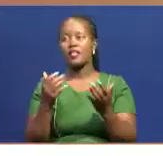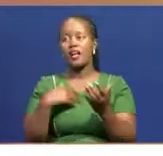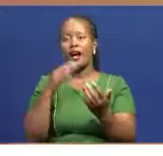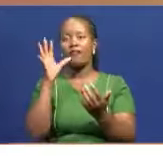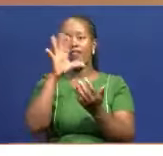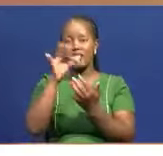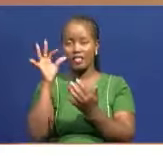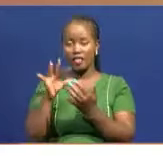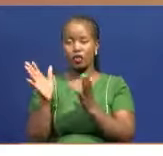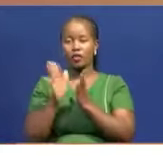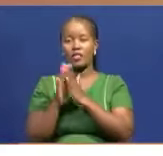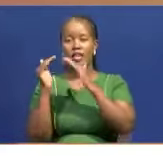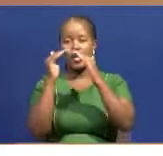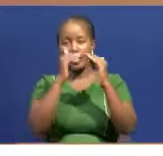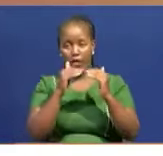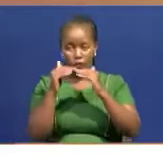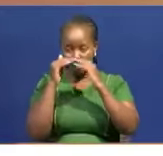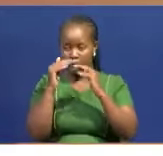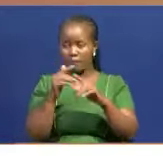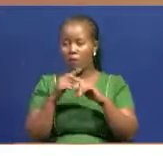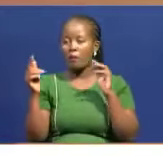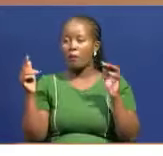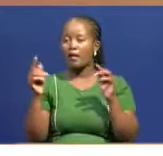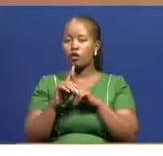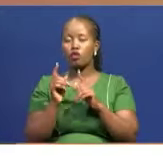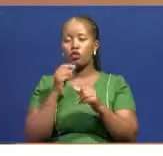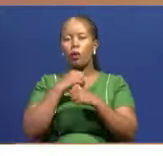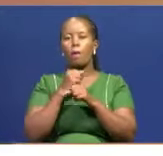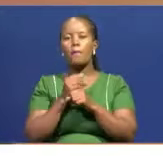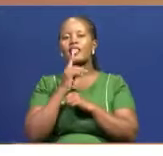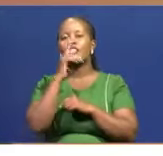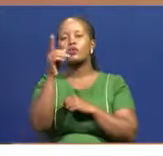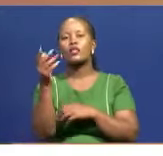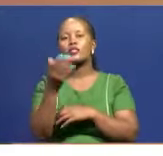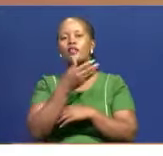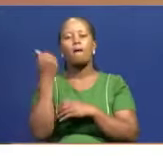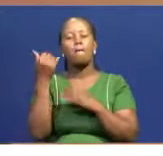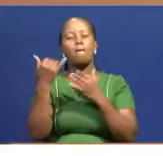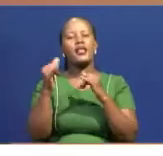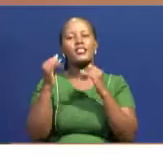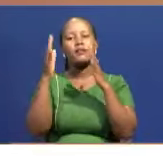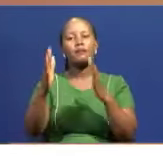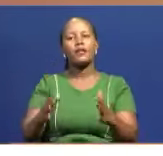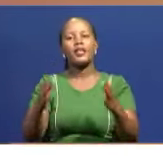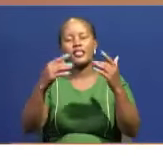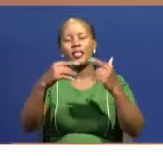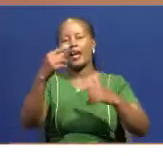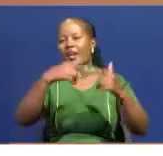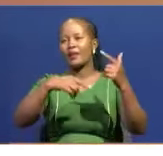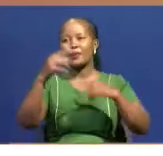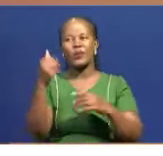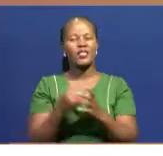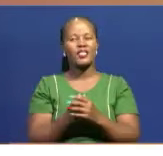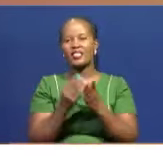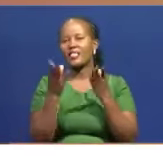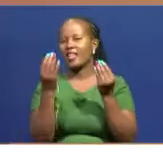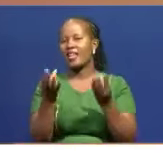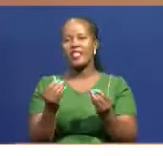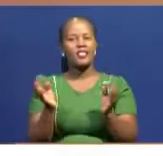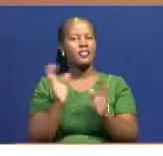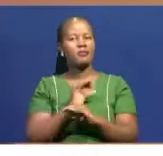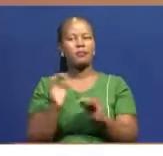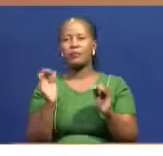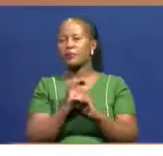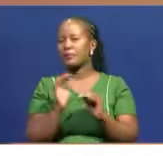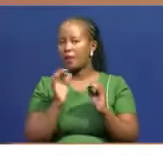selection, but also making sure that the best rugby players in Kenya are on the field at that time. So Homi, that there's no easy answer to that. In fact,